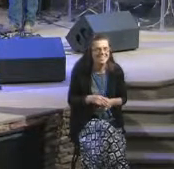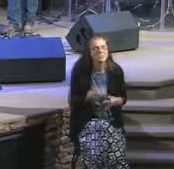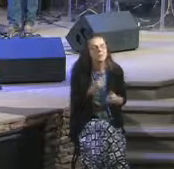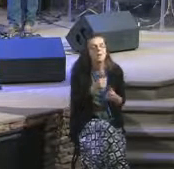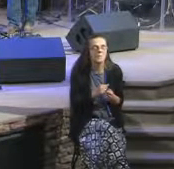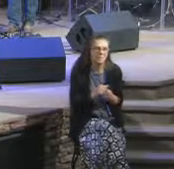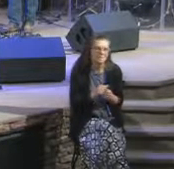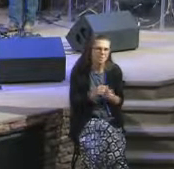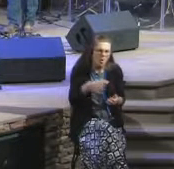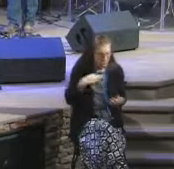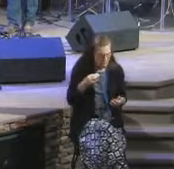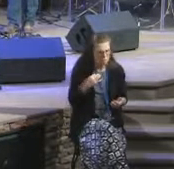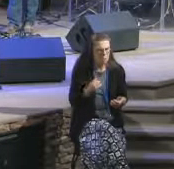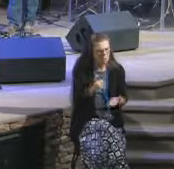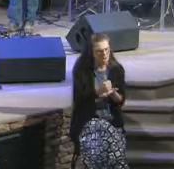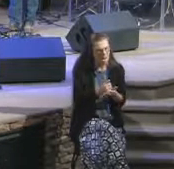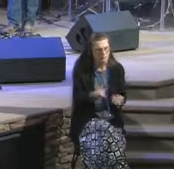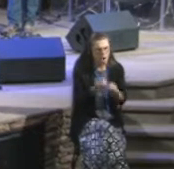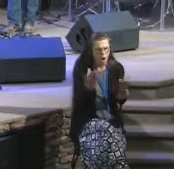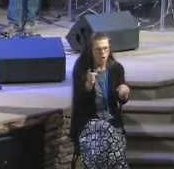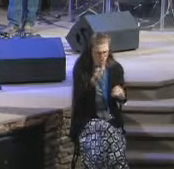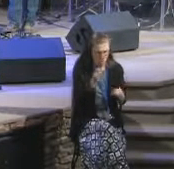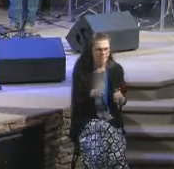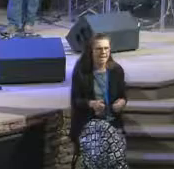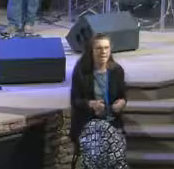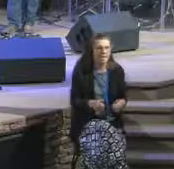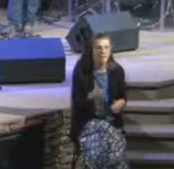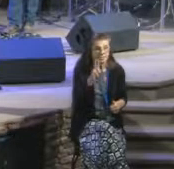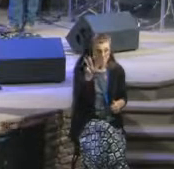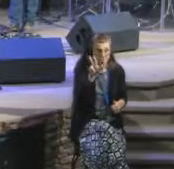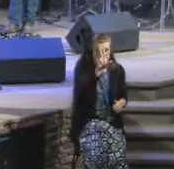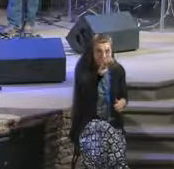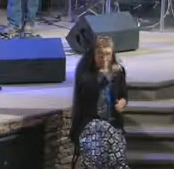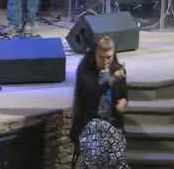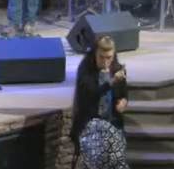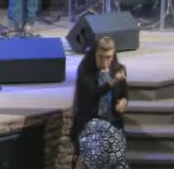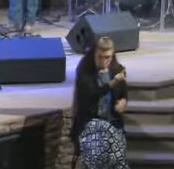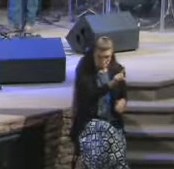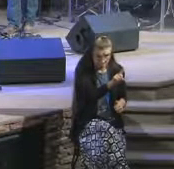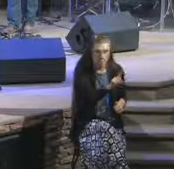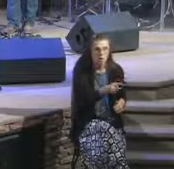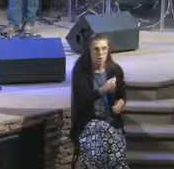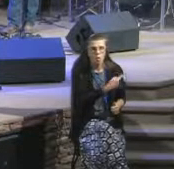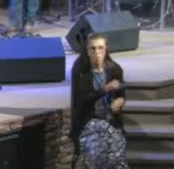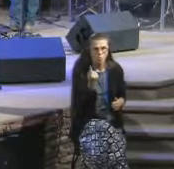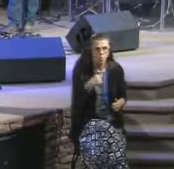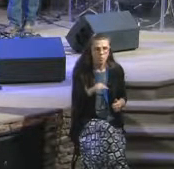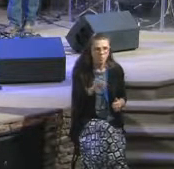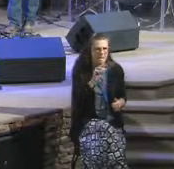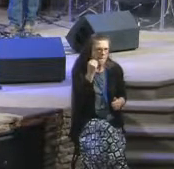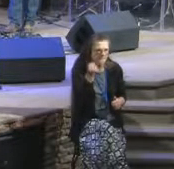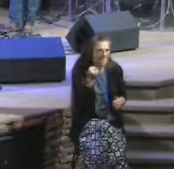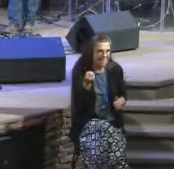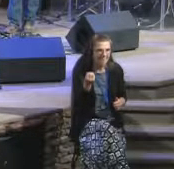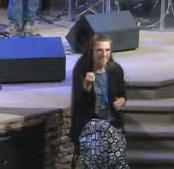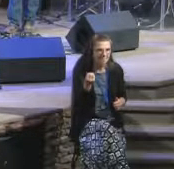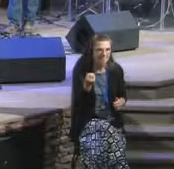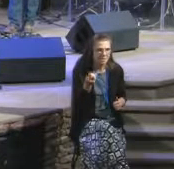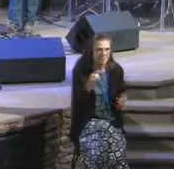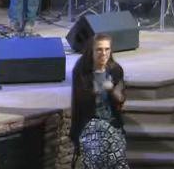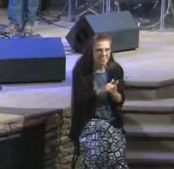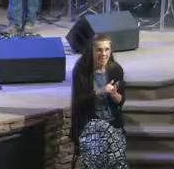and help out as much as you can. Now, this is going to happen on the 31st, and we are, which is a Monday, actually. And